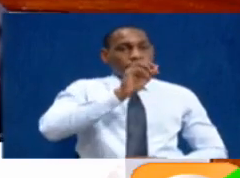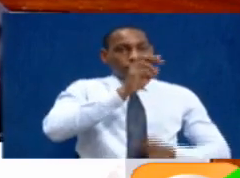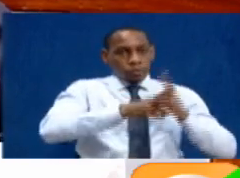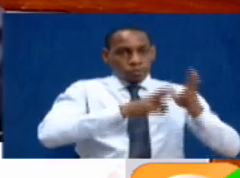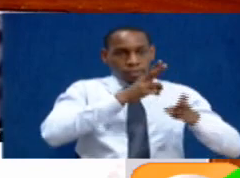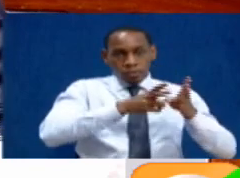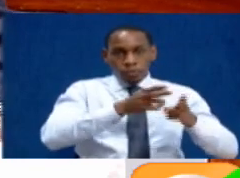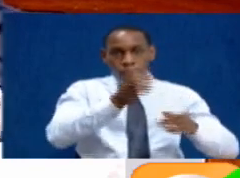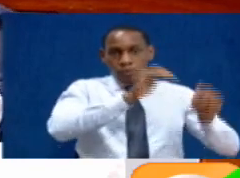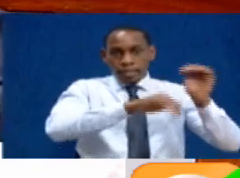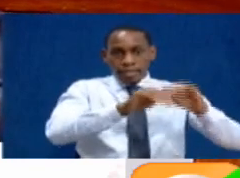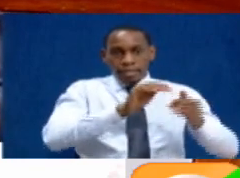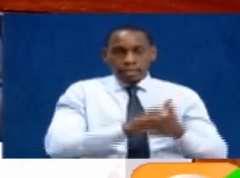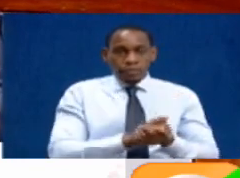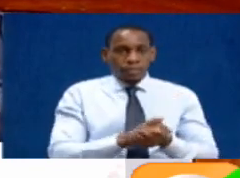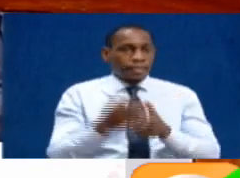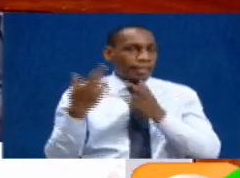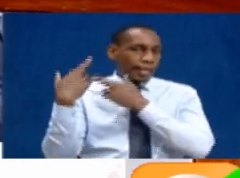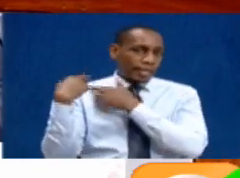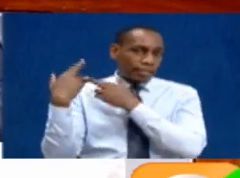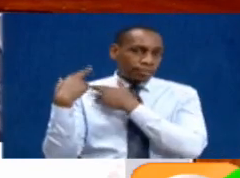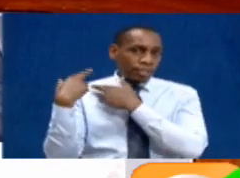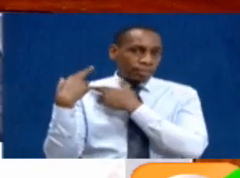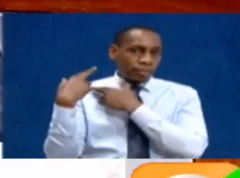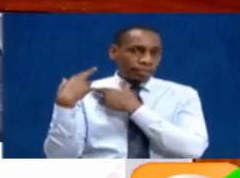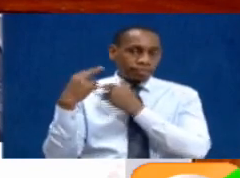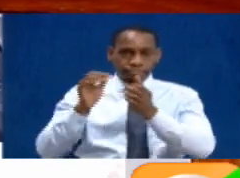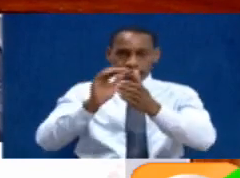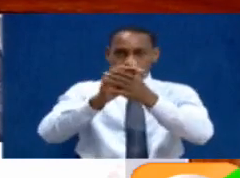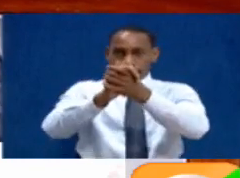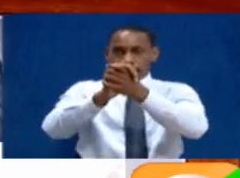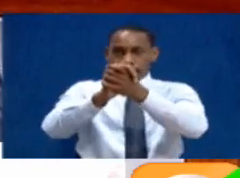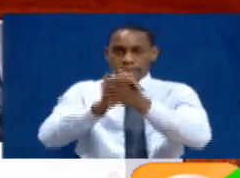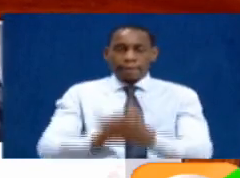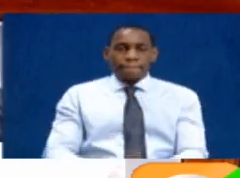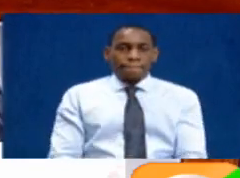elections lies in the hands of the handshake.